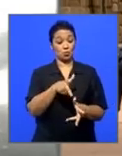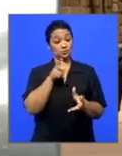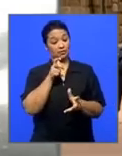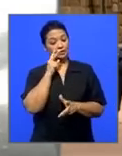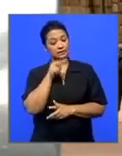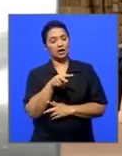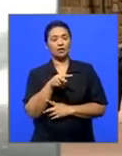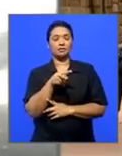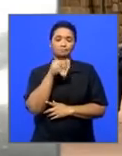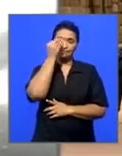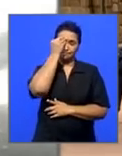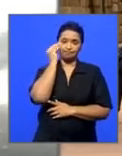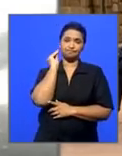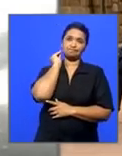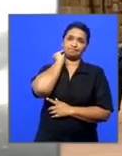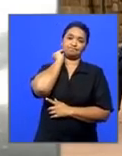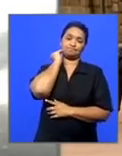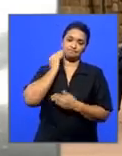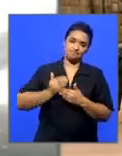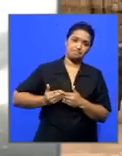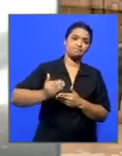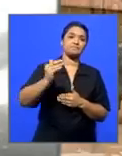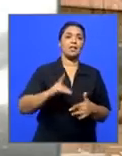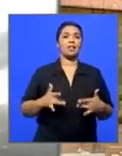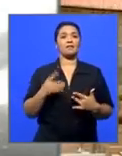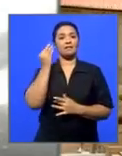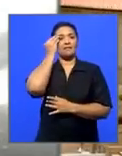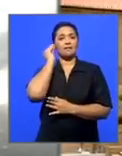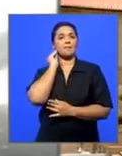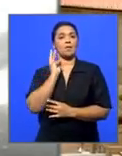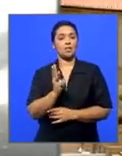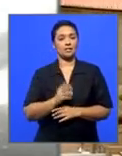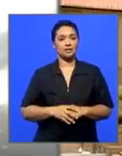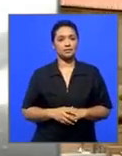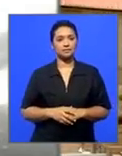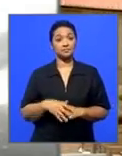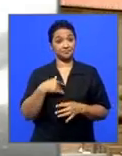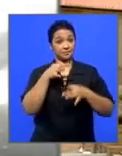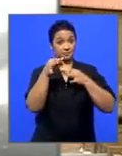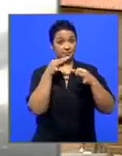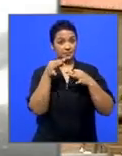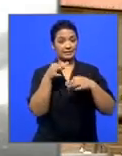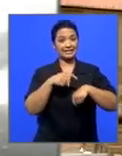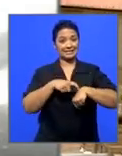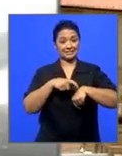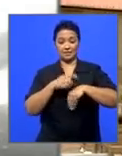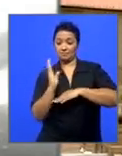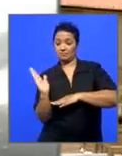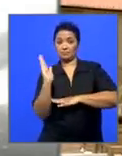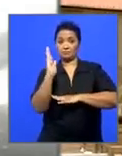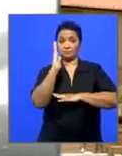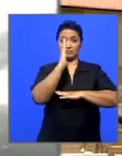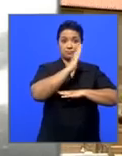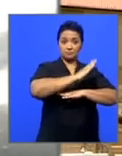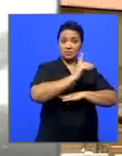people throughout or for the rest of their lives. Just some logistics. Let's talk you through some of the timings if perhaps you do want